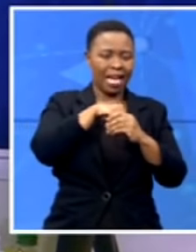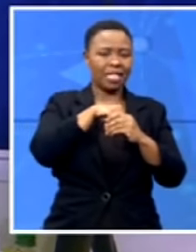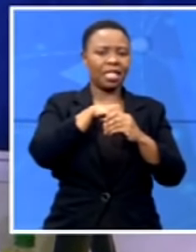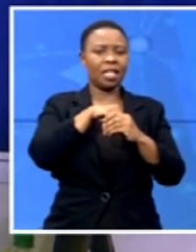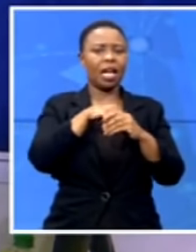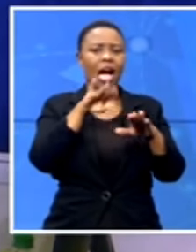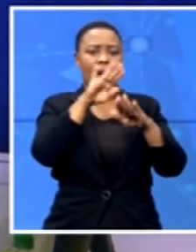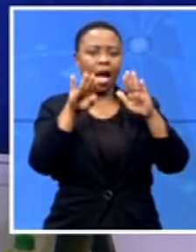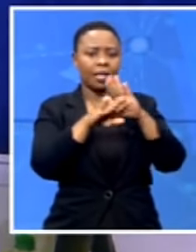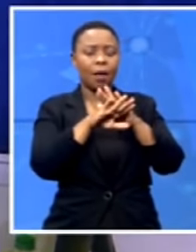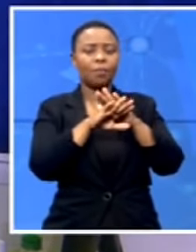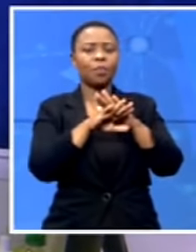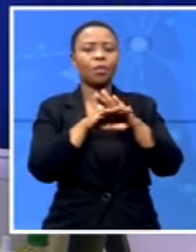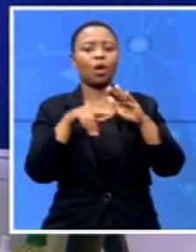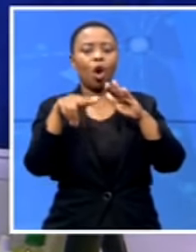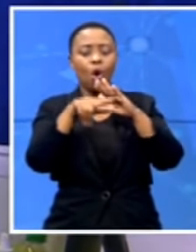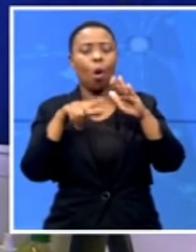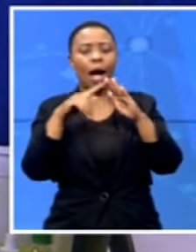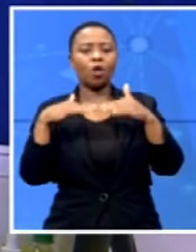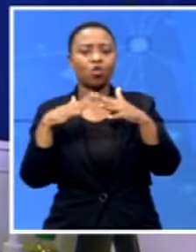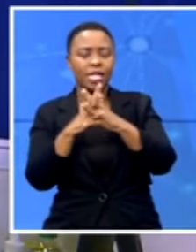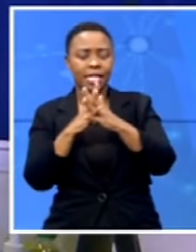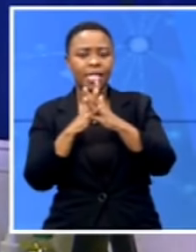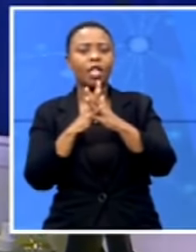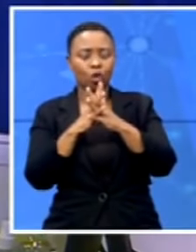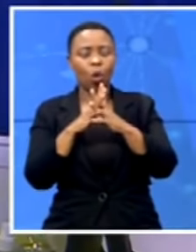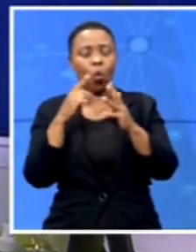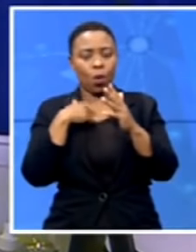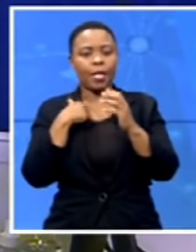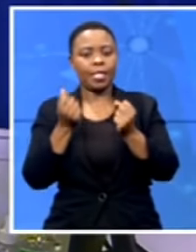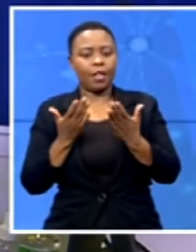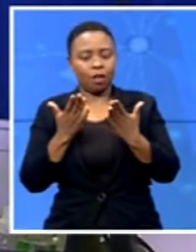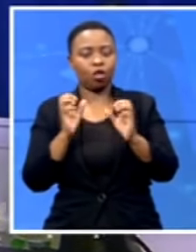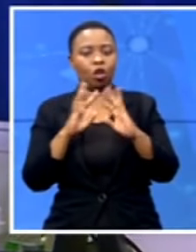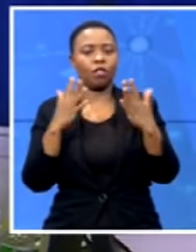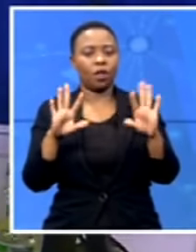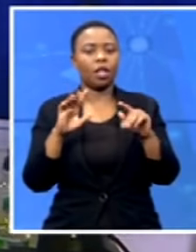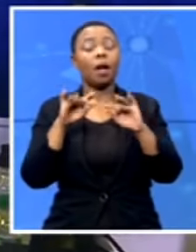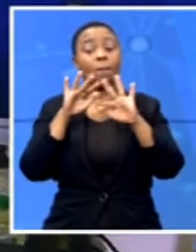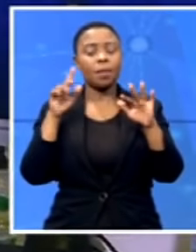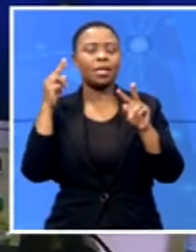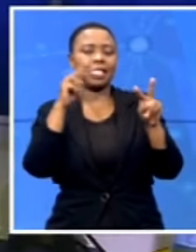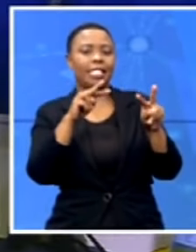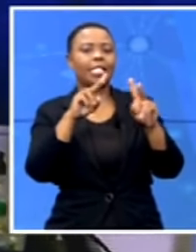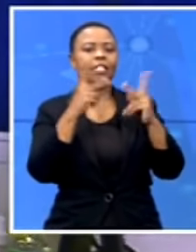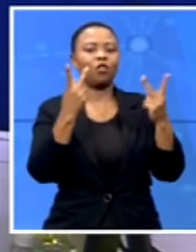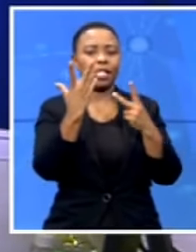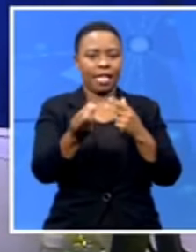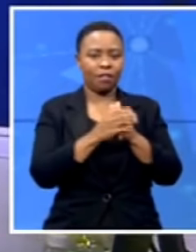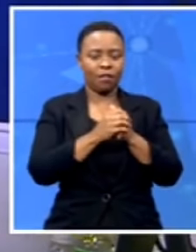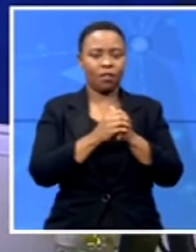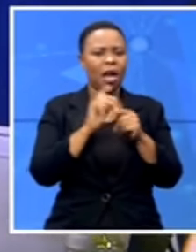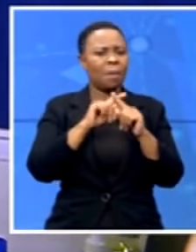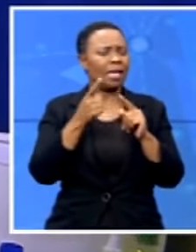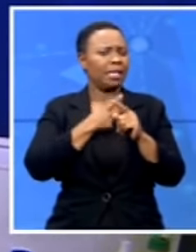the accelerated service delivery, and I think people have seen the difference. But you ask yourself, why are people not here? Why have people not